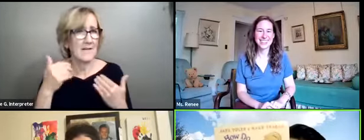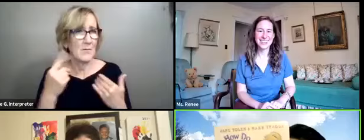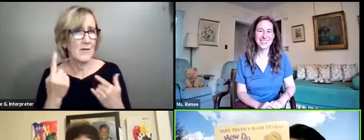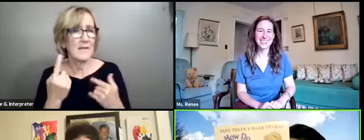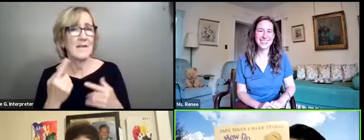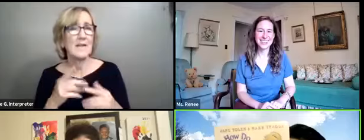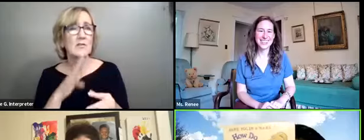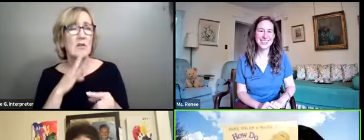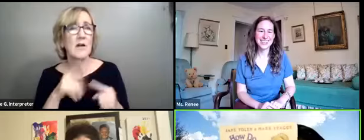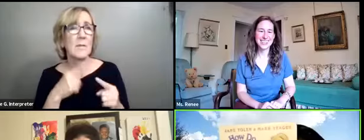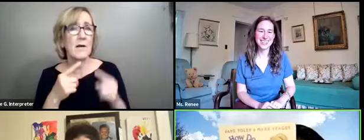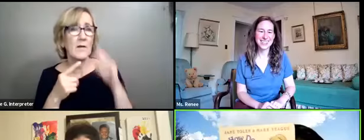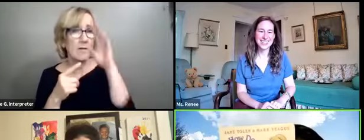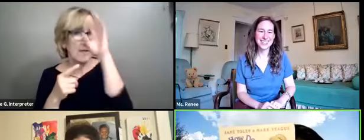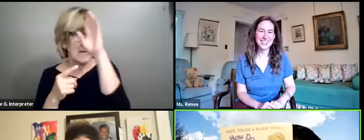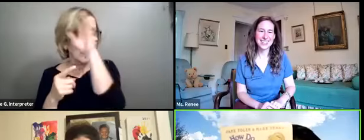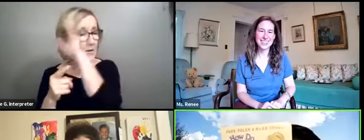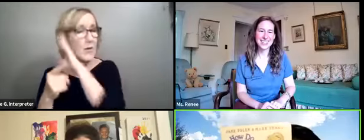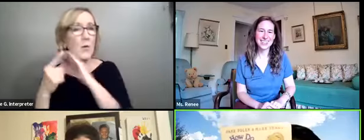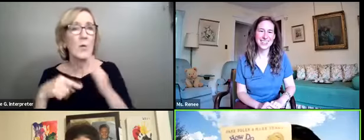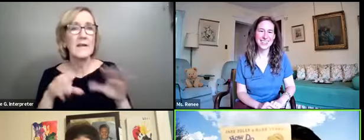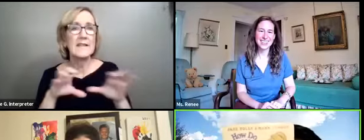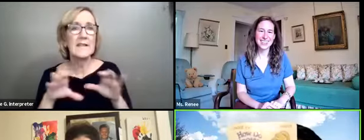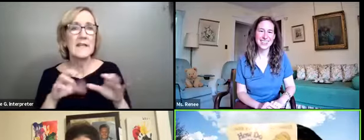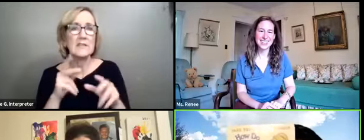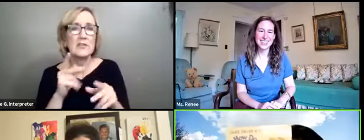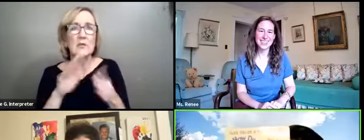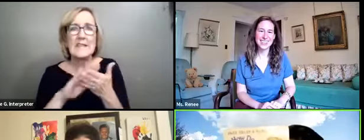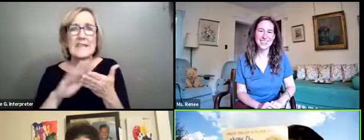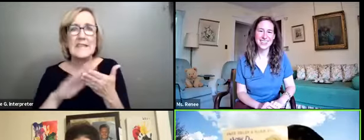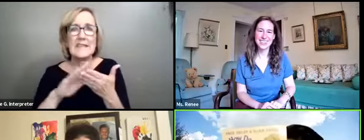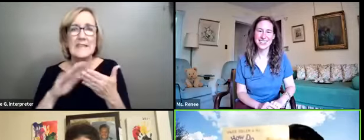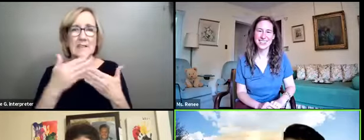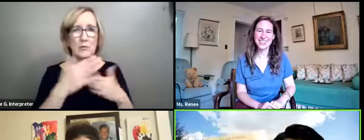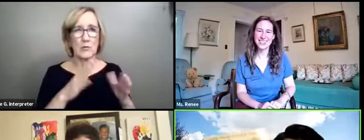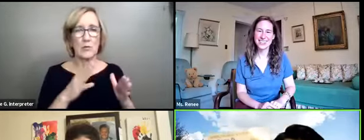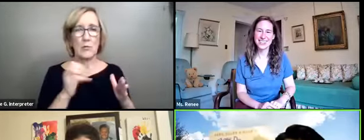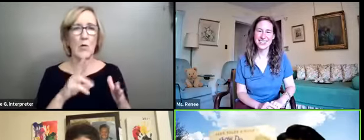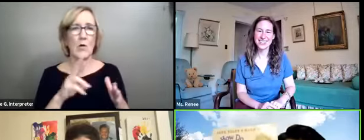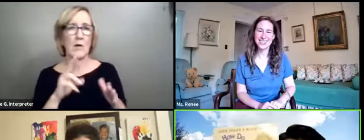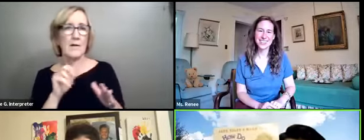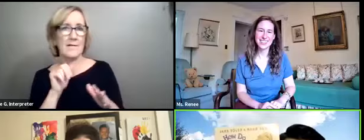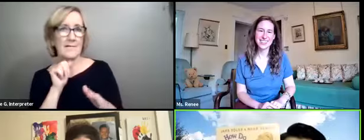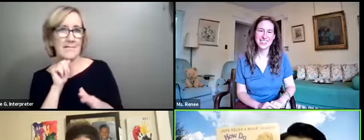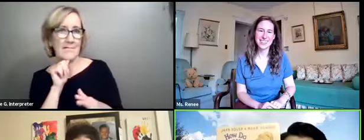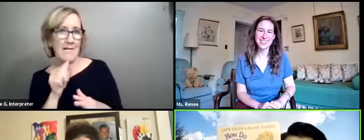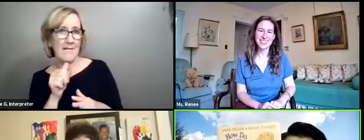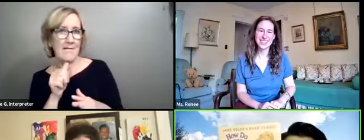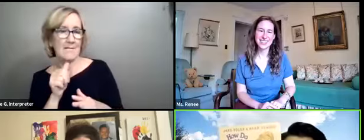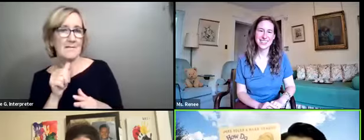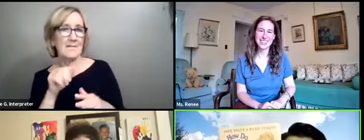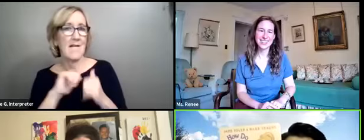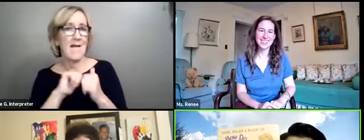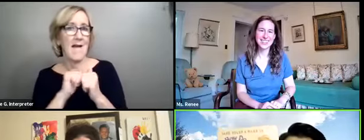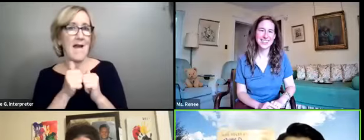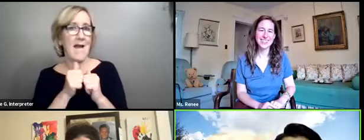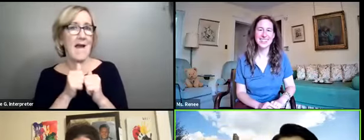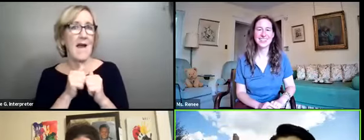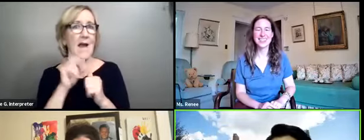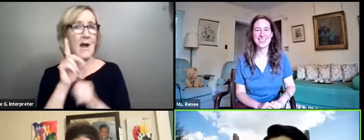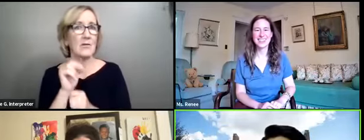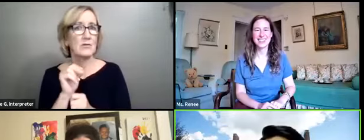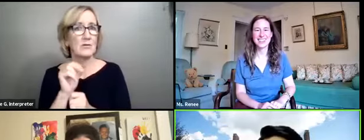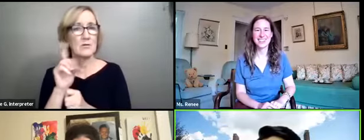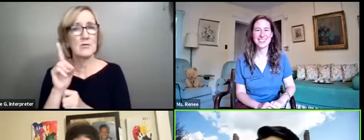going to talk about what he does to clean his room and what he doesn't do to clean his room. So this is how do dinosaurs clean their